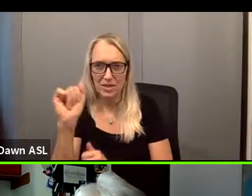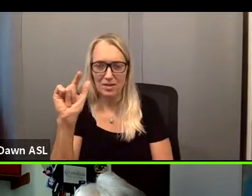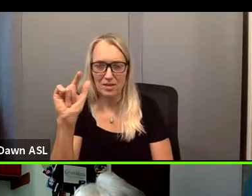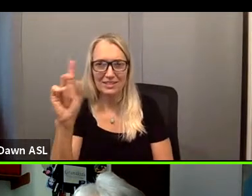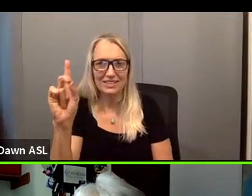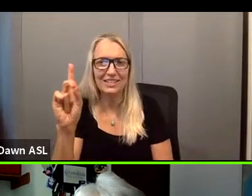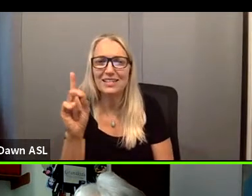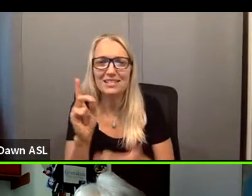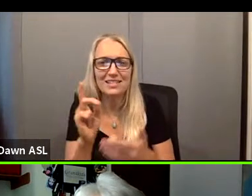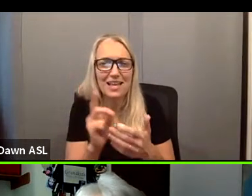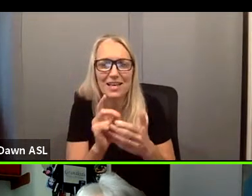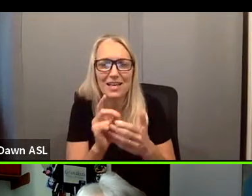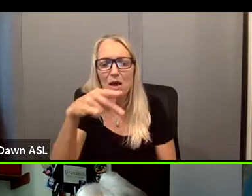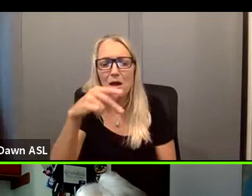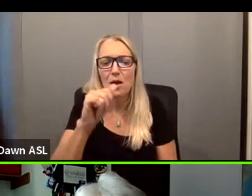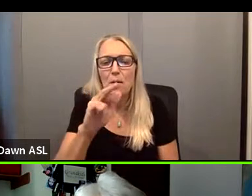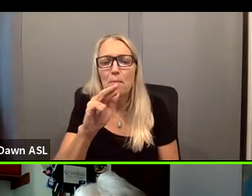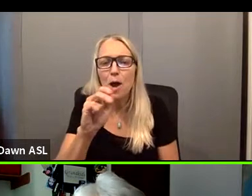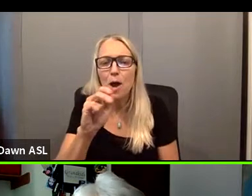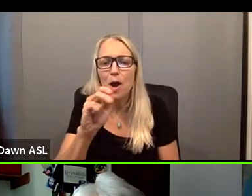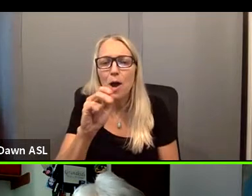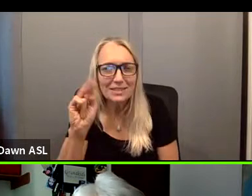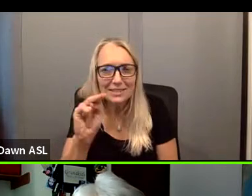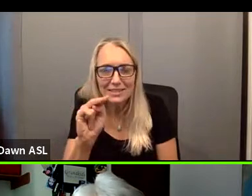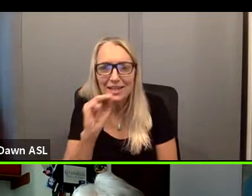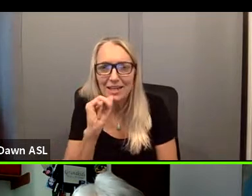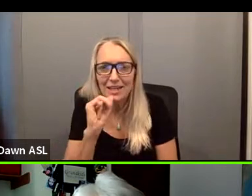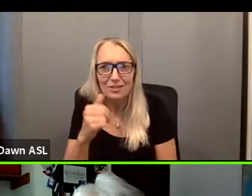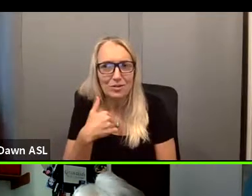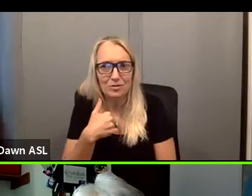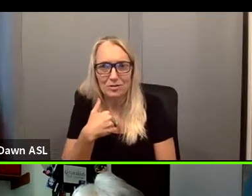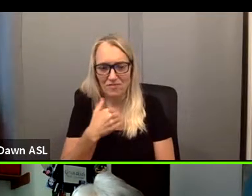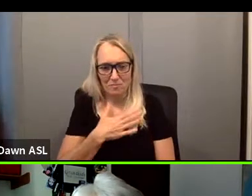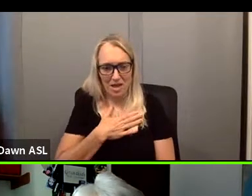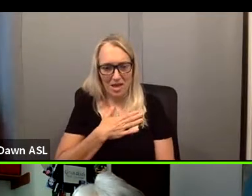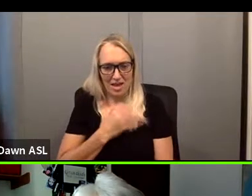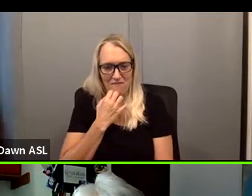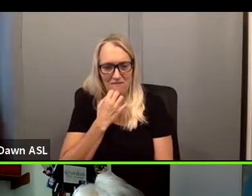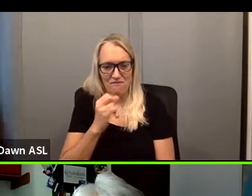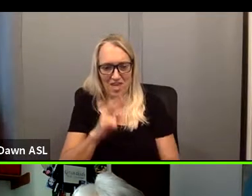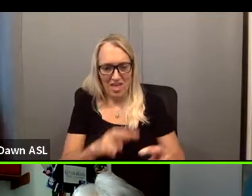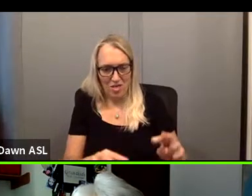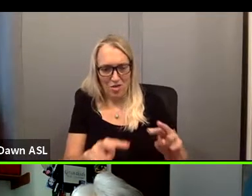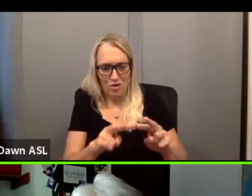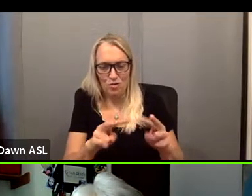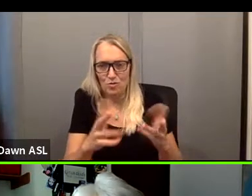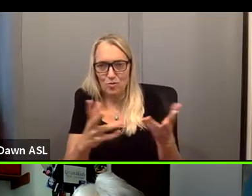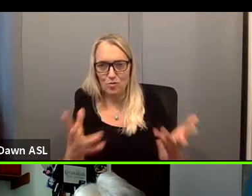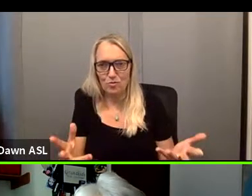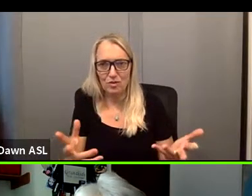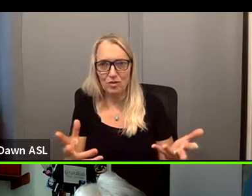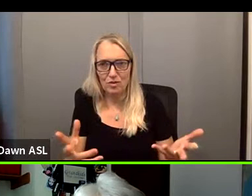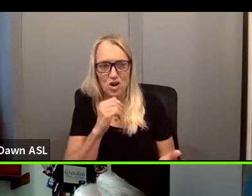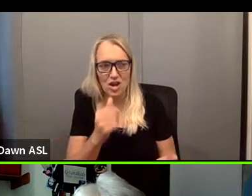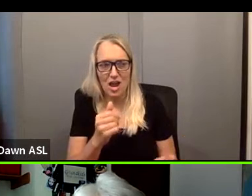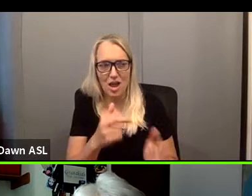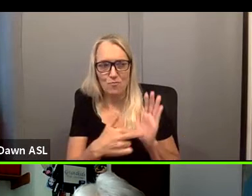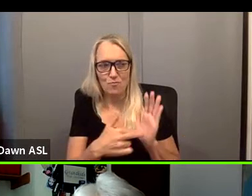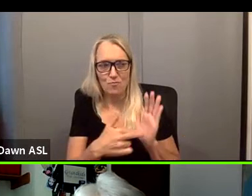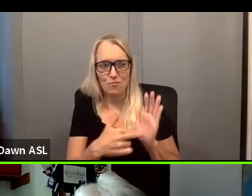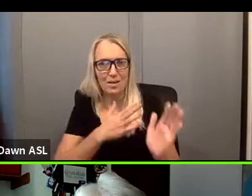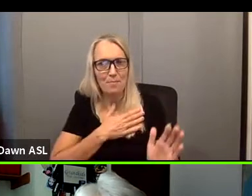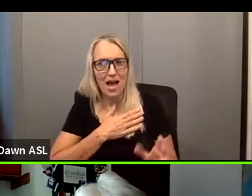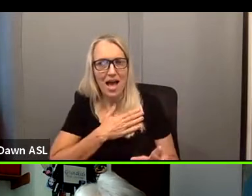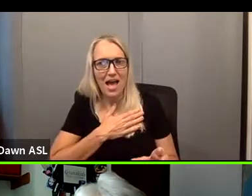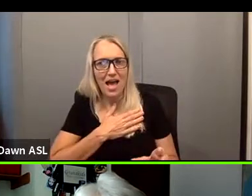and that I don't have a chance for my values to be represented or my candidate to win. And I'd like to see a little